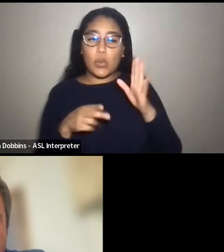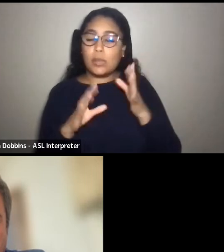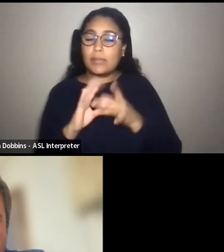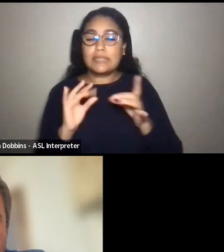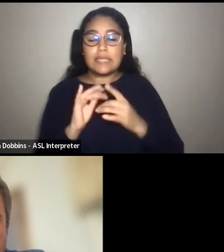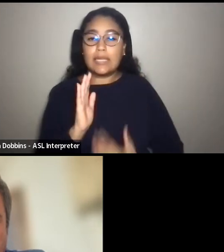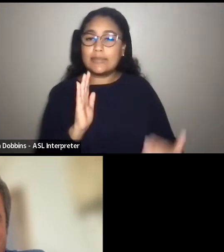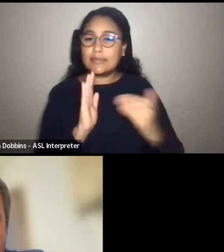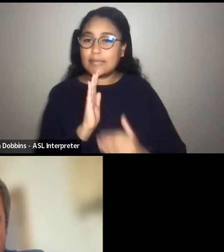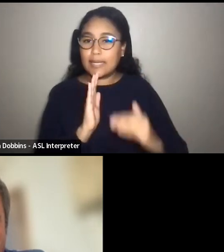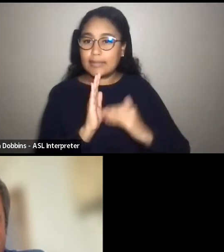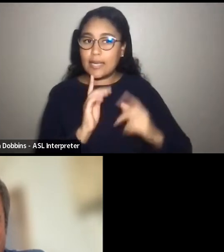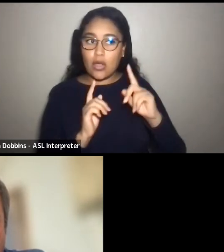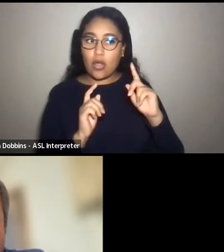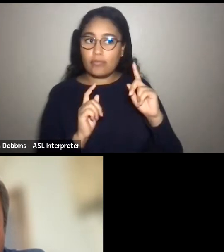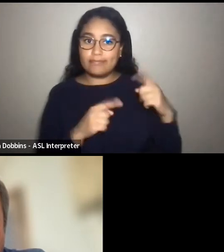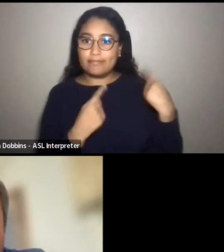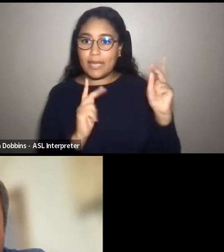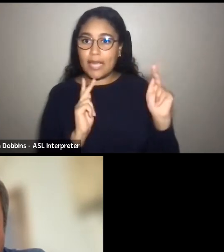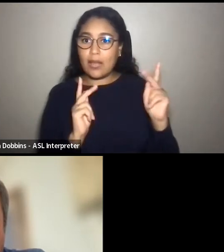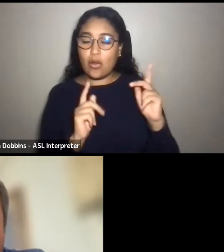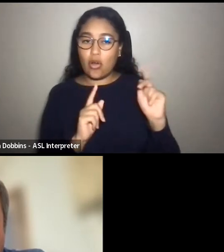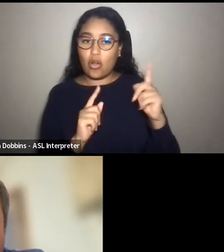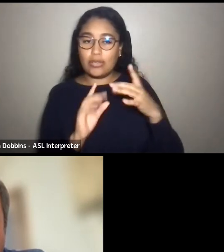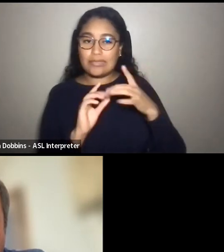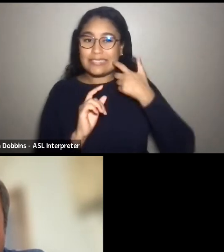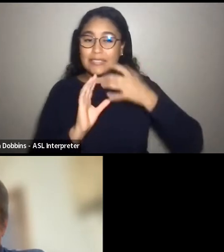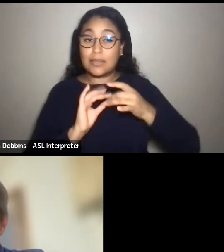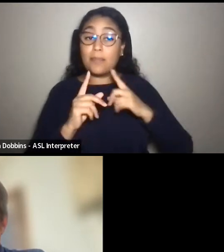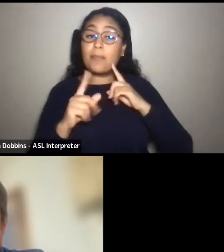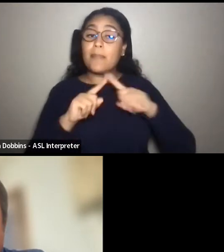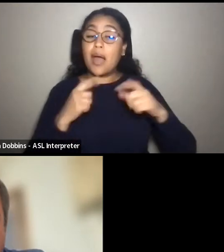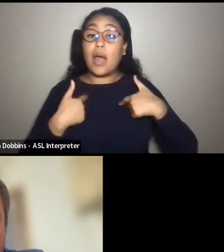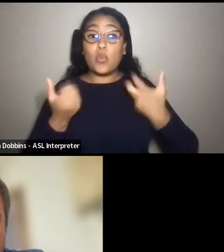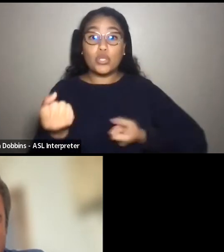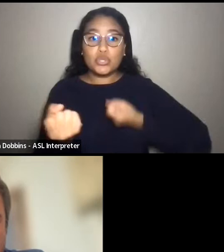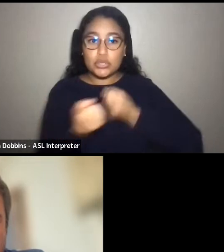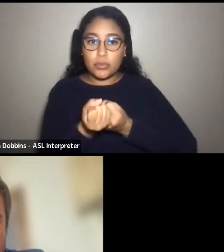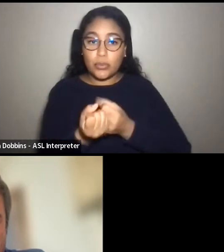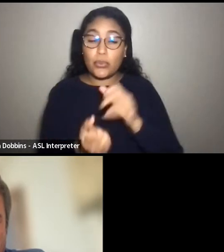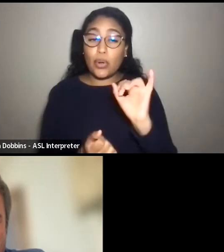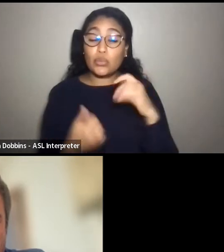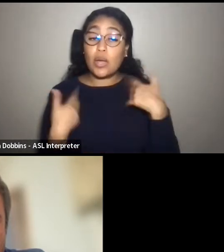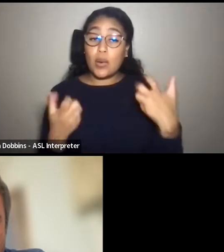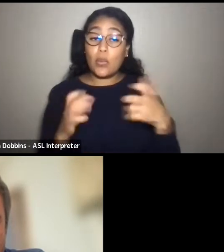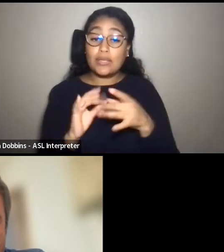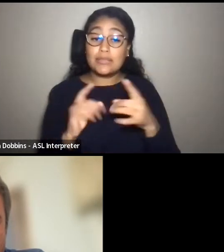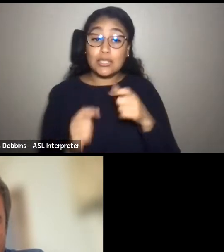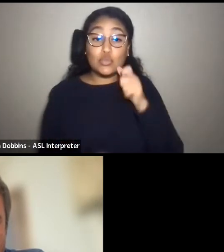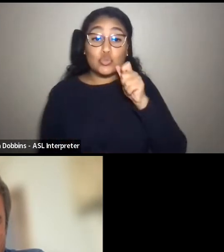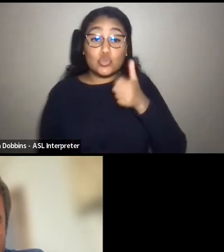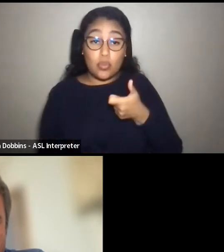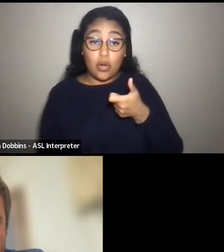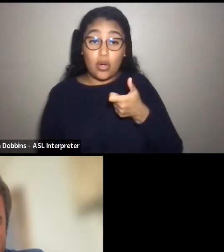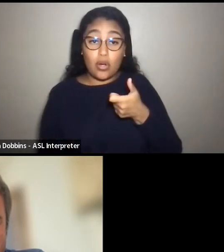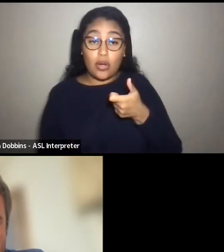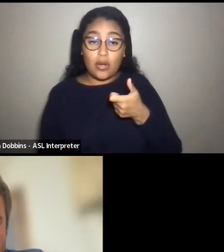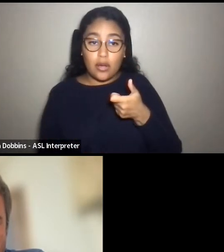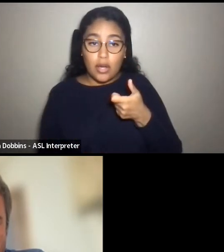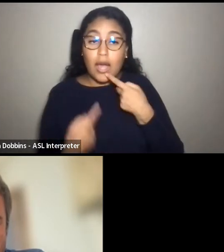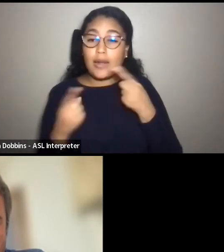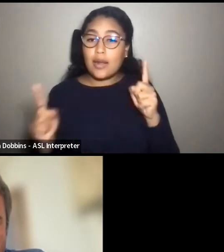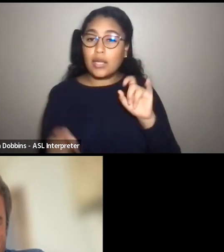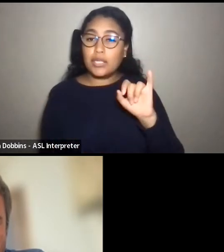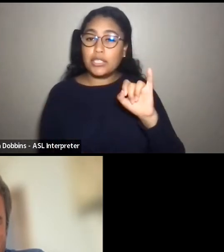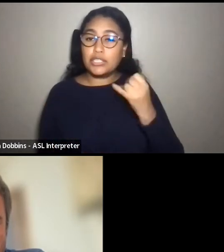of all of my colleagues here and friends said, but I just want to support them. I also want to say that since tomorrow is announced,